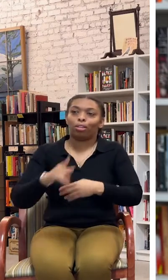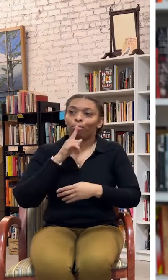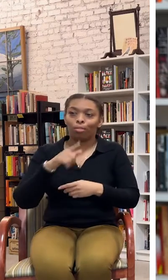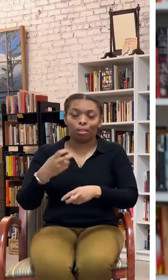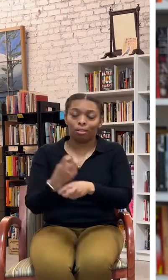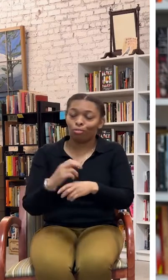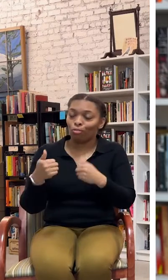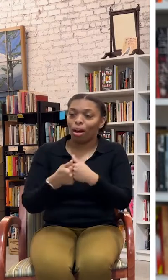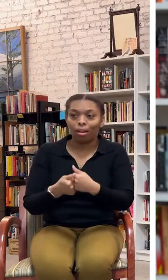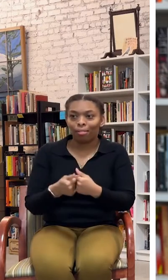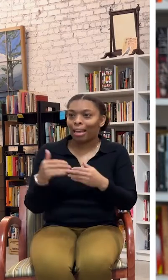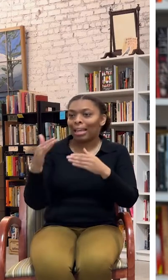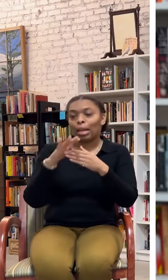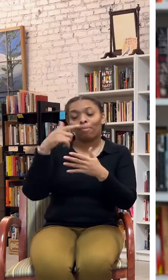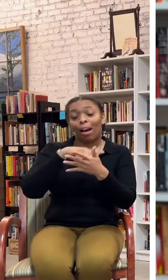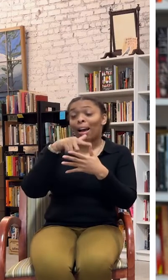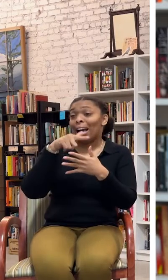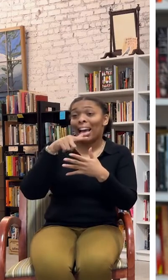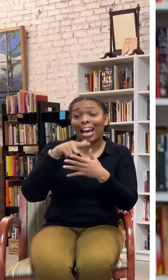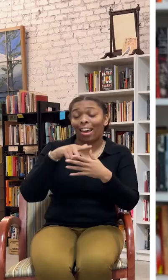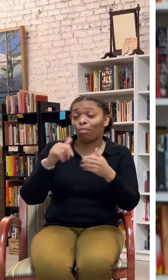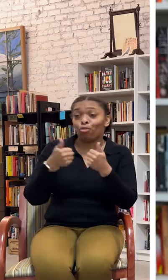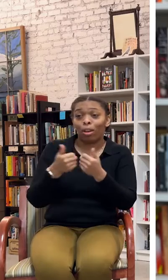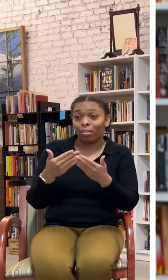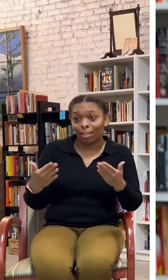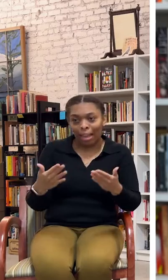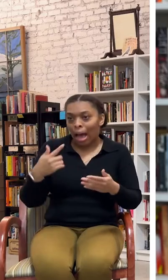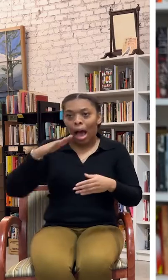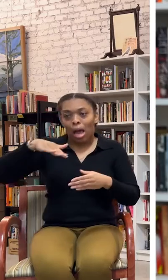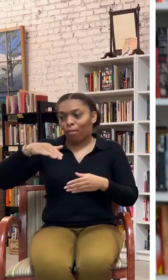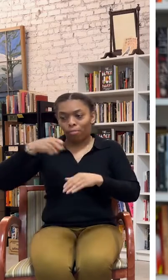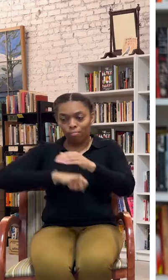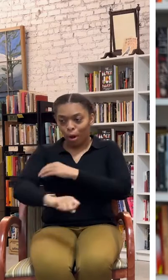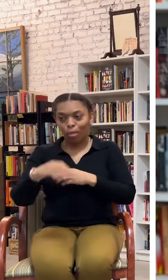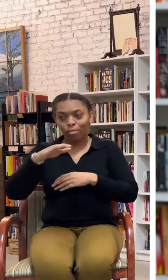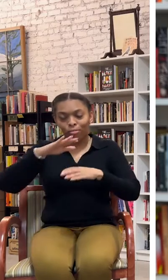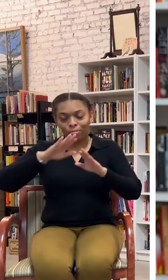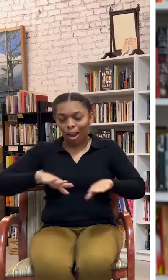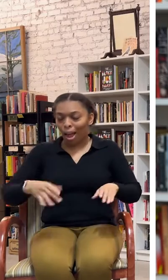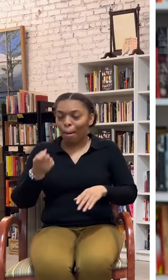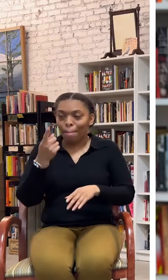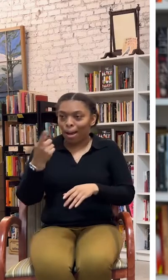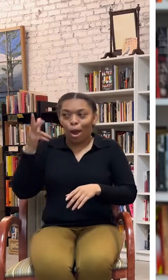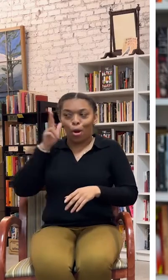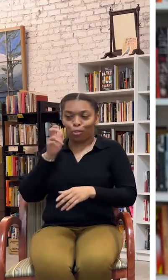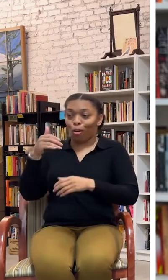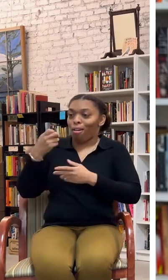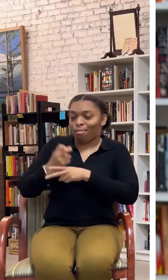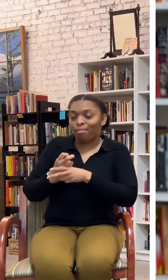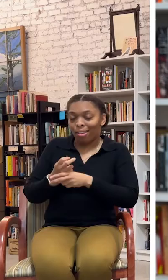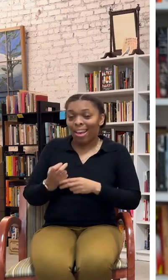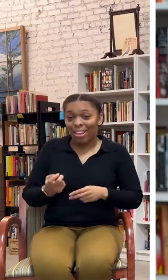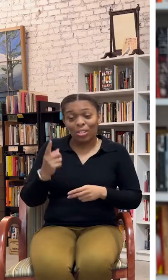in the top 5 hardest things I've ever done. I've never given birth, but I heard it's close. Bringing that. Some of y'all would know better than me.